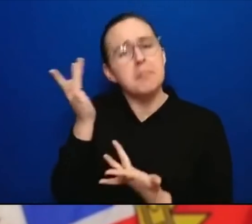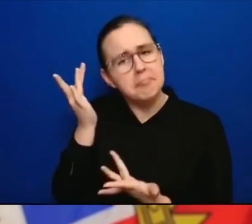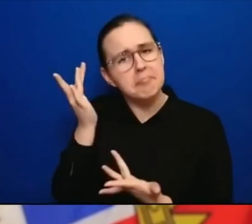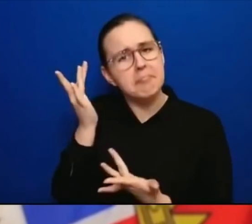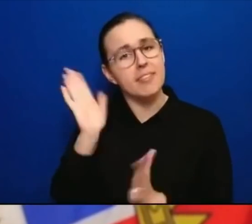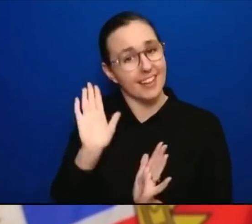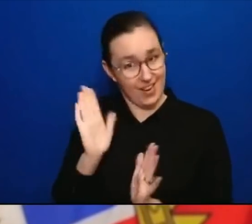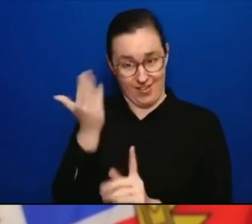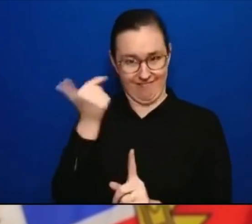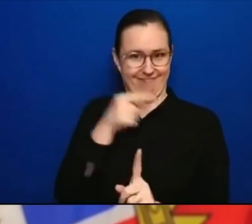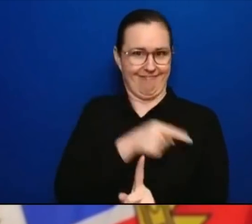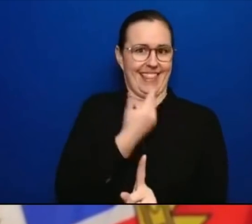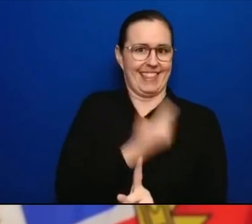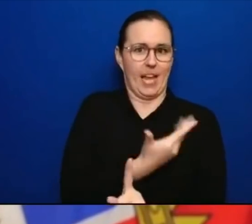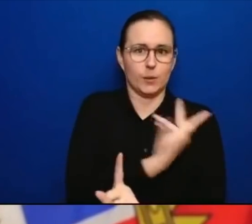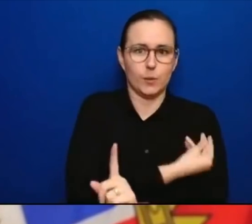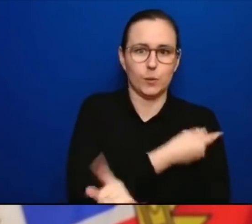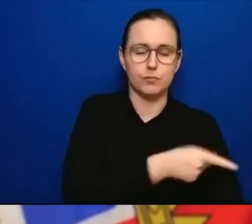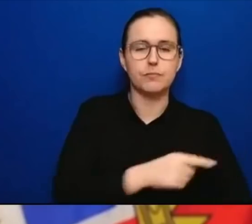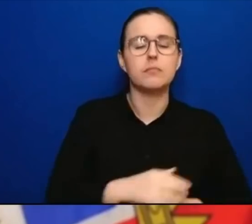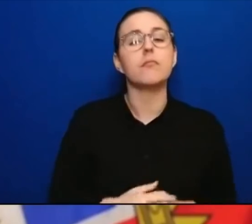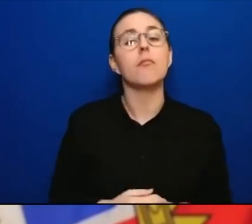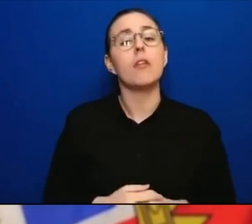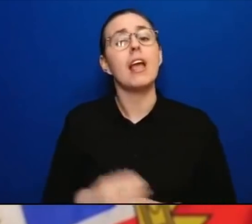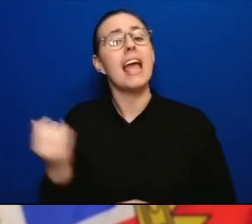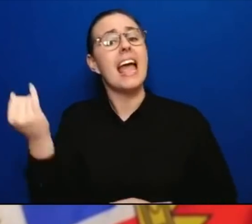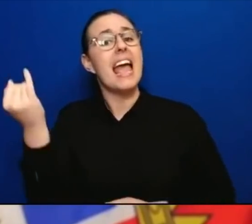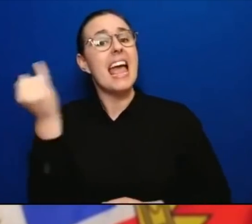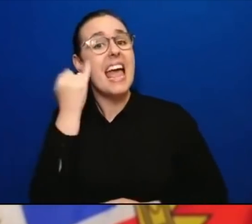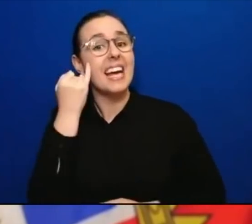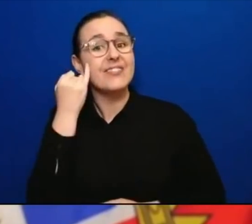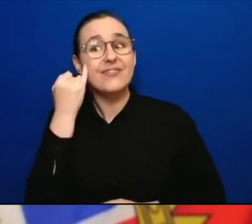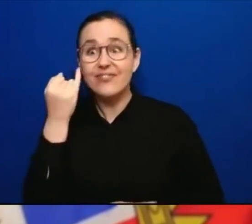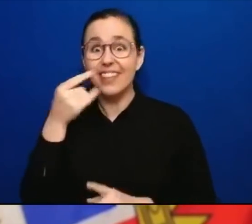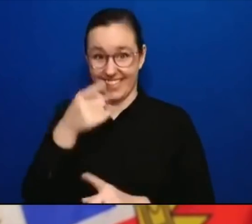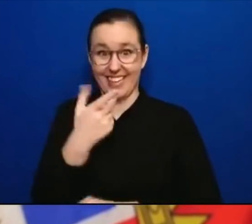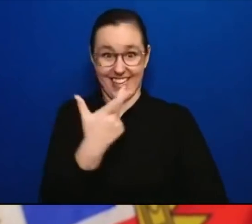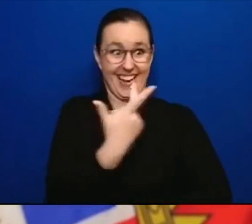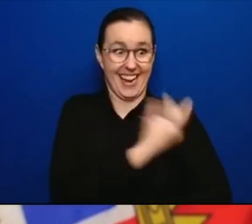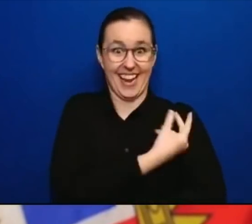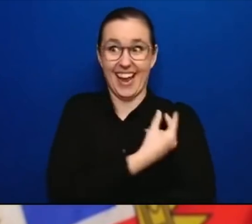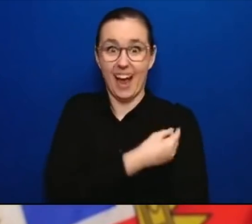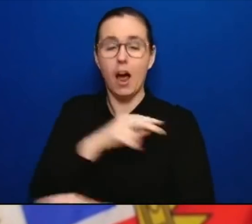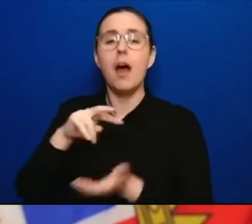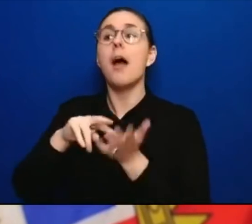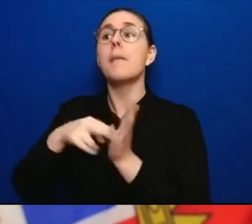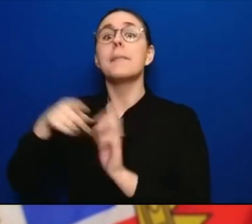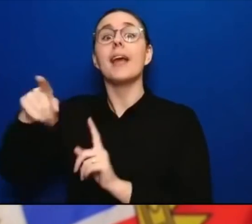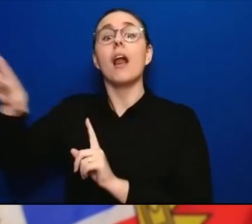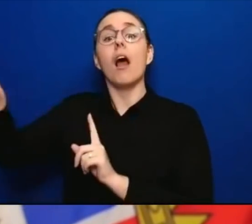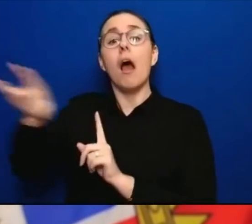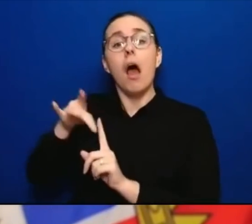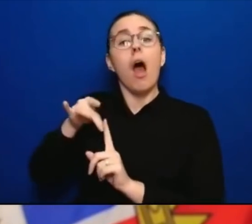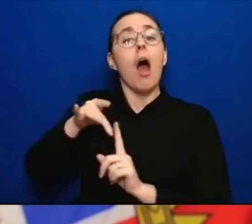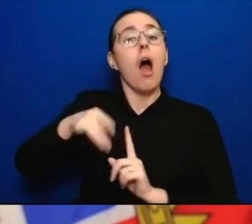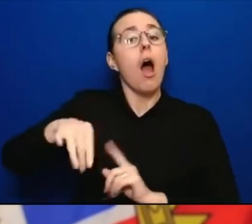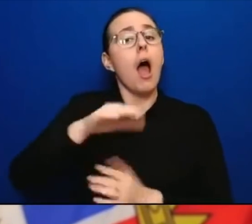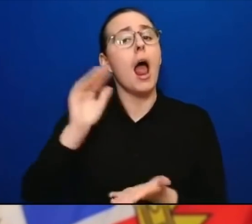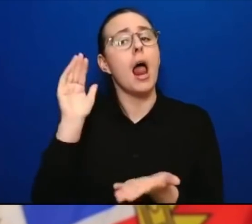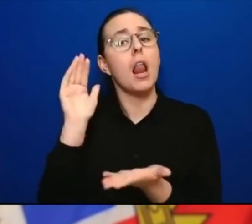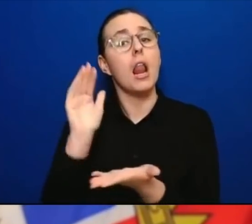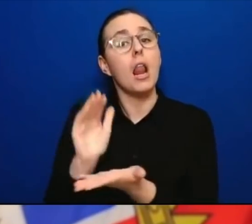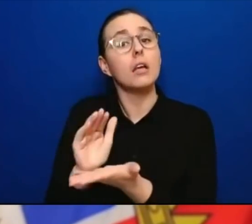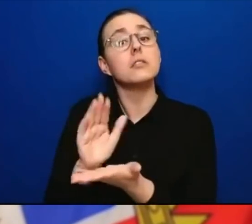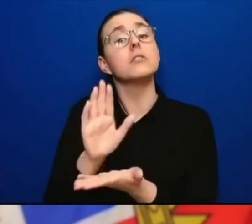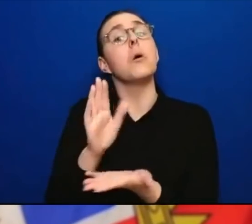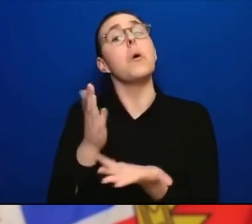circulating, that advice may change, and it may be prudent or it may be okay to wait a little bit longer. But I would